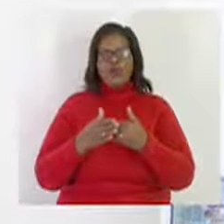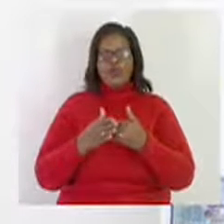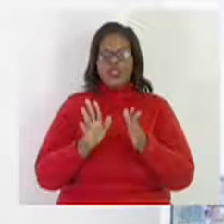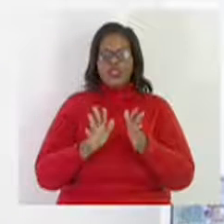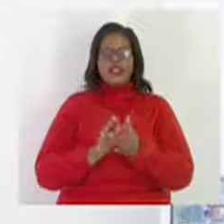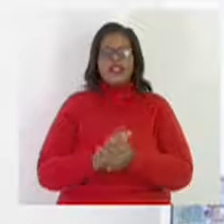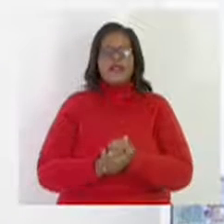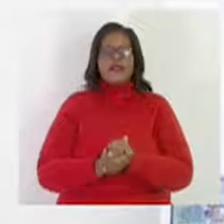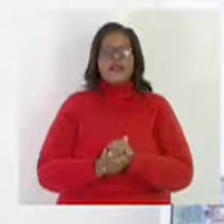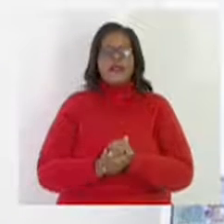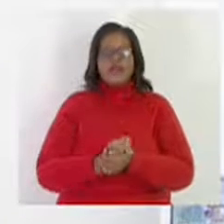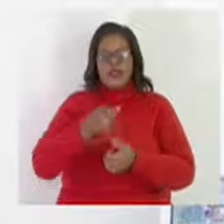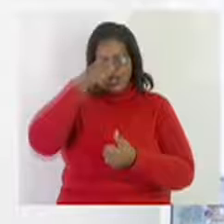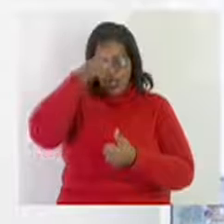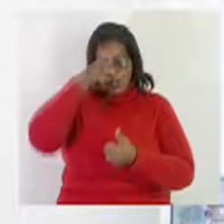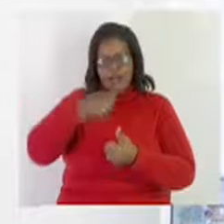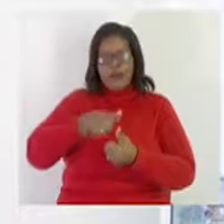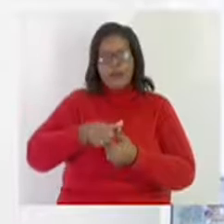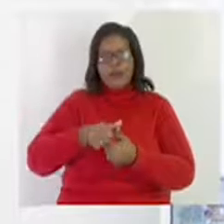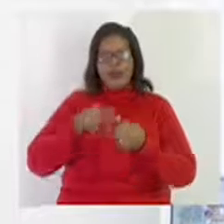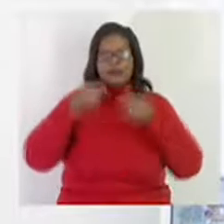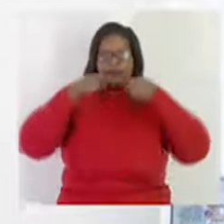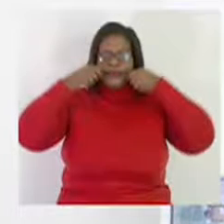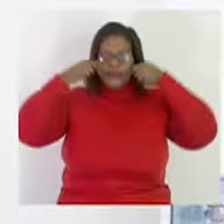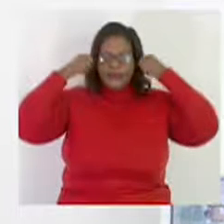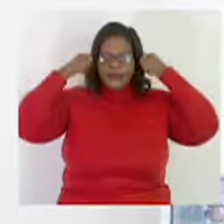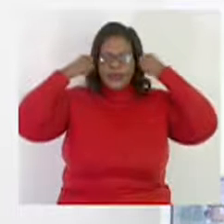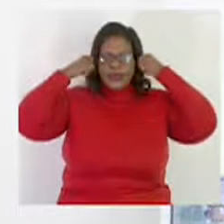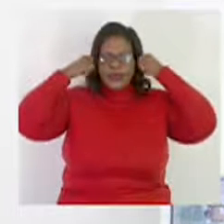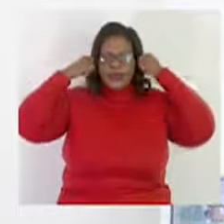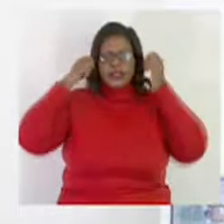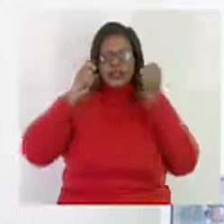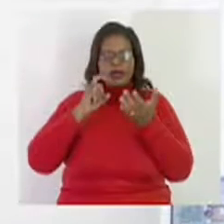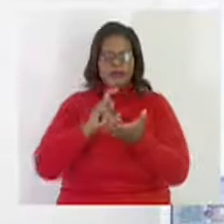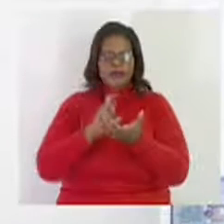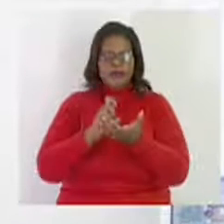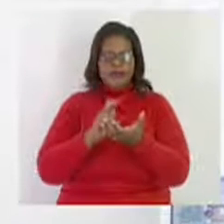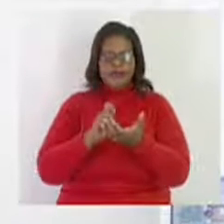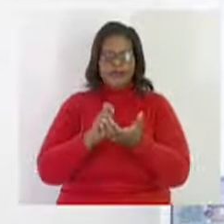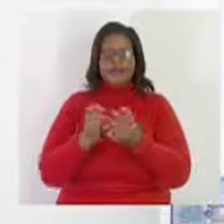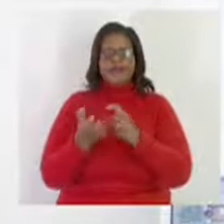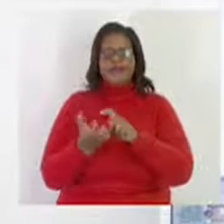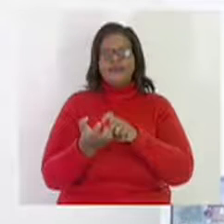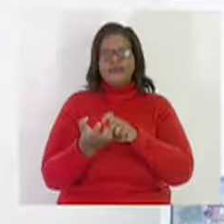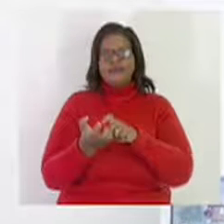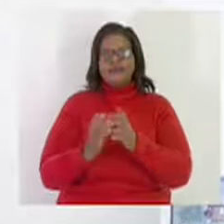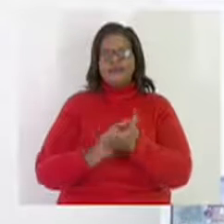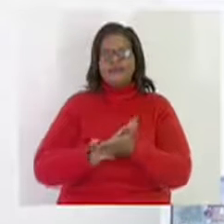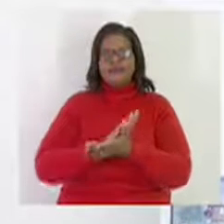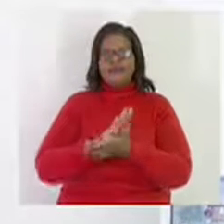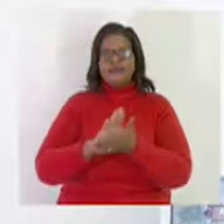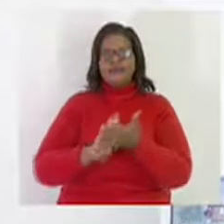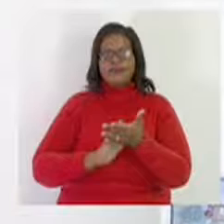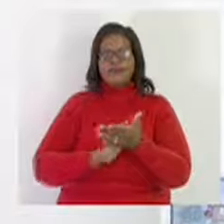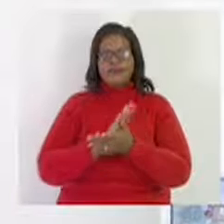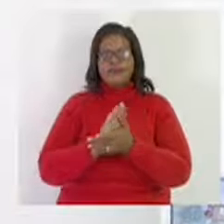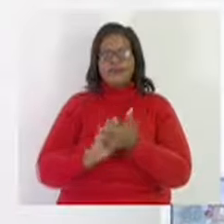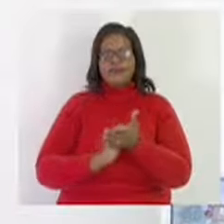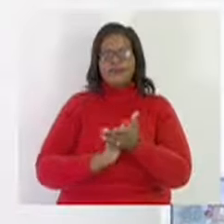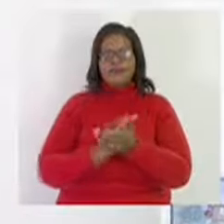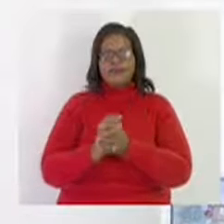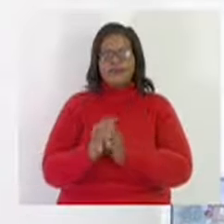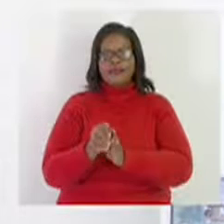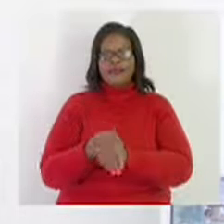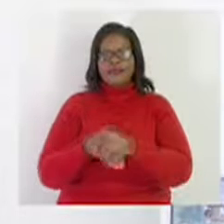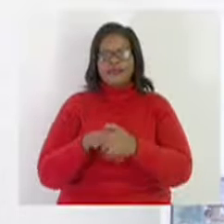us remember to put on our mask, sanitize our hands, make sure all the parts of your hands